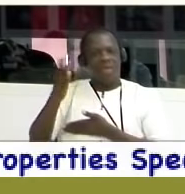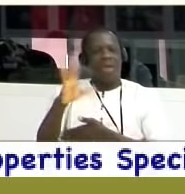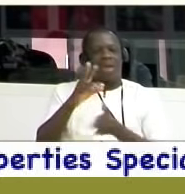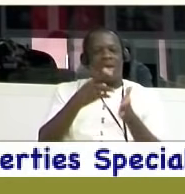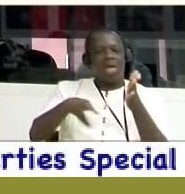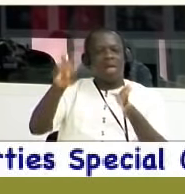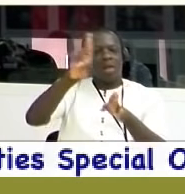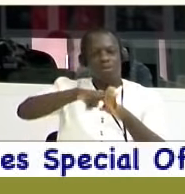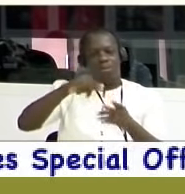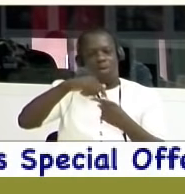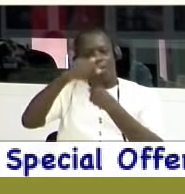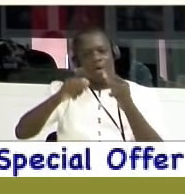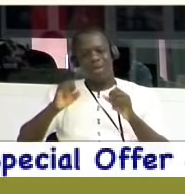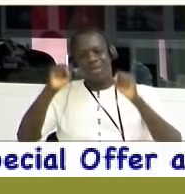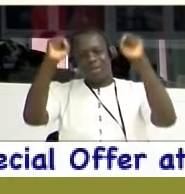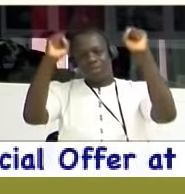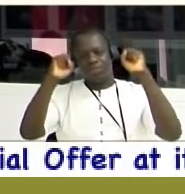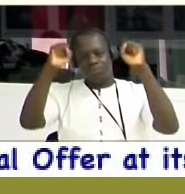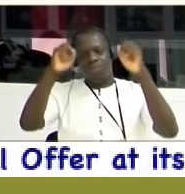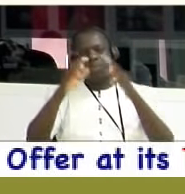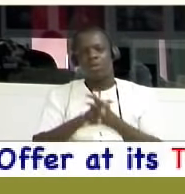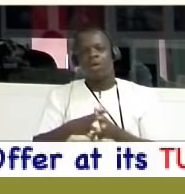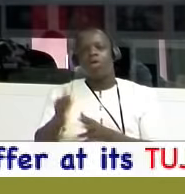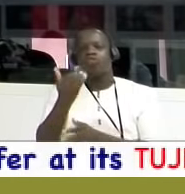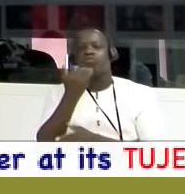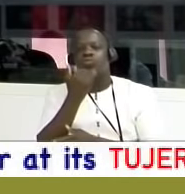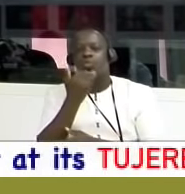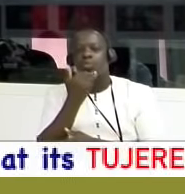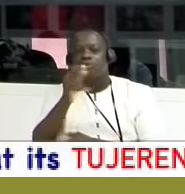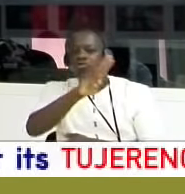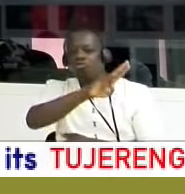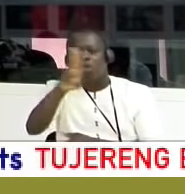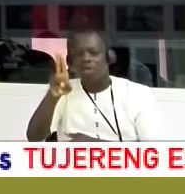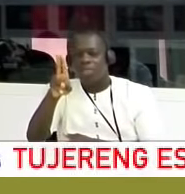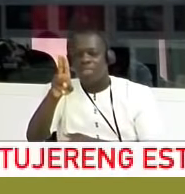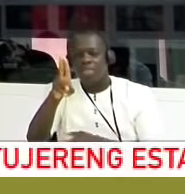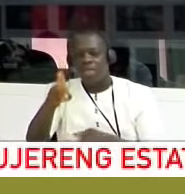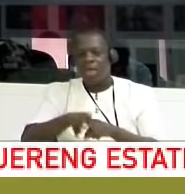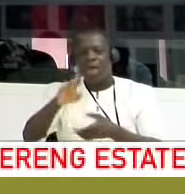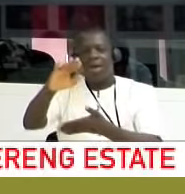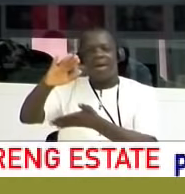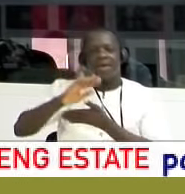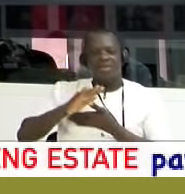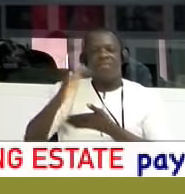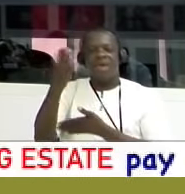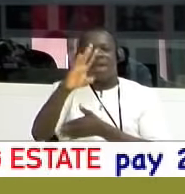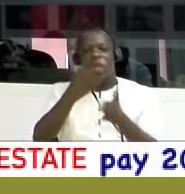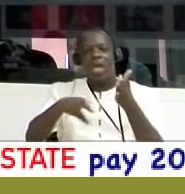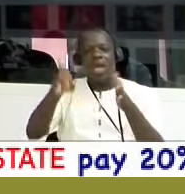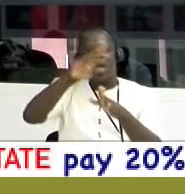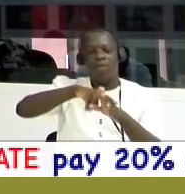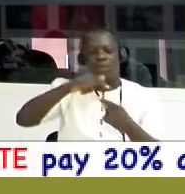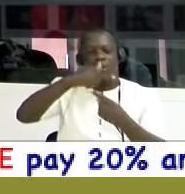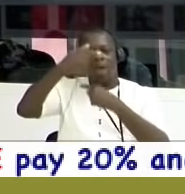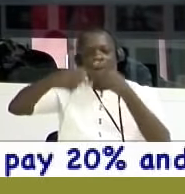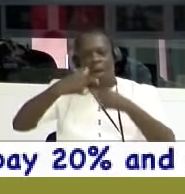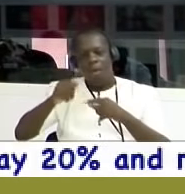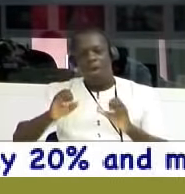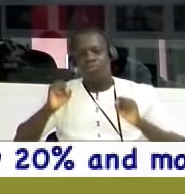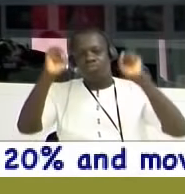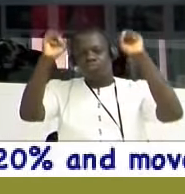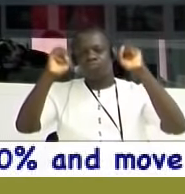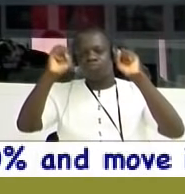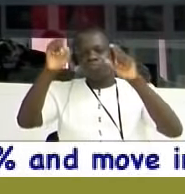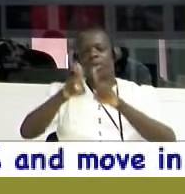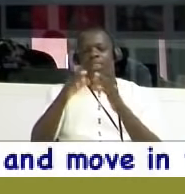Sorry, you did not receive any report about the demonstration? Yes. So the information that you have provided regarding the demonstration, where did